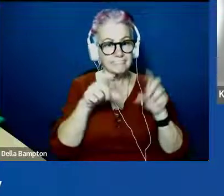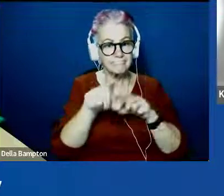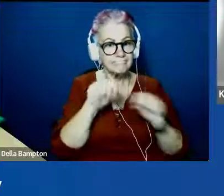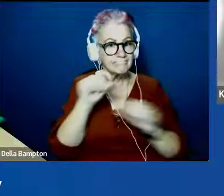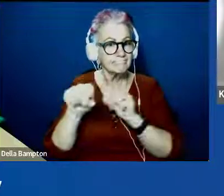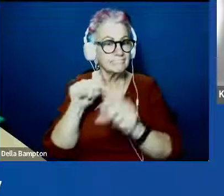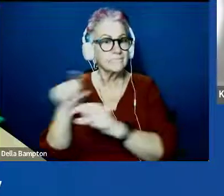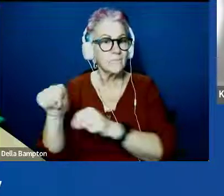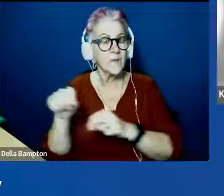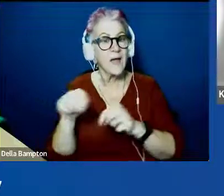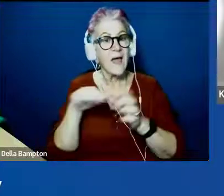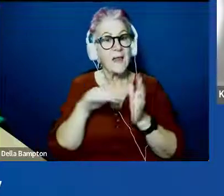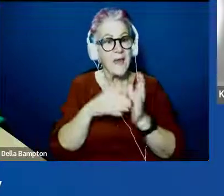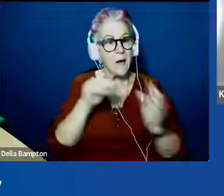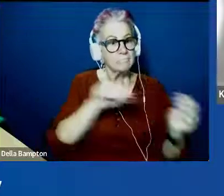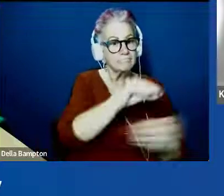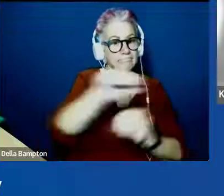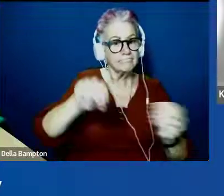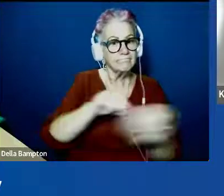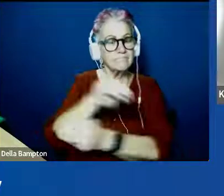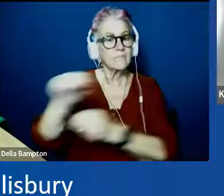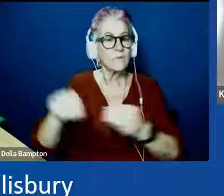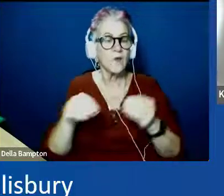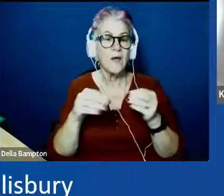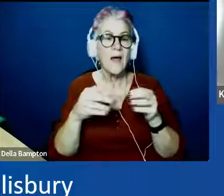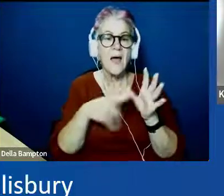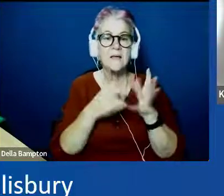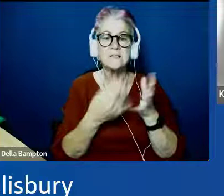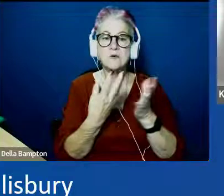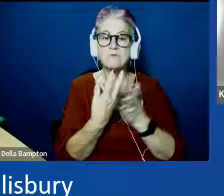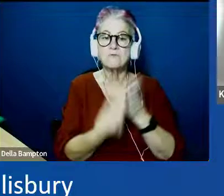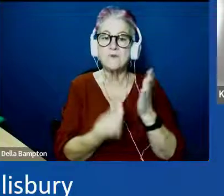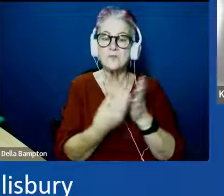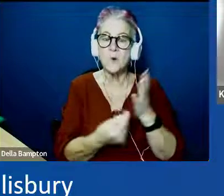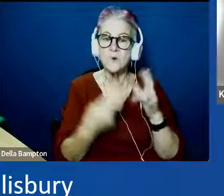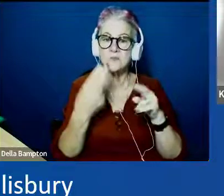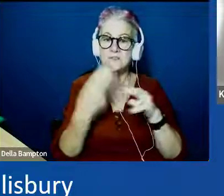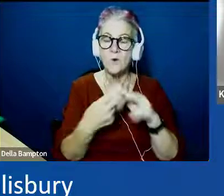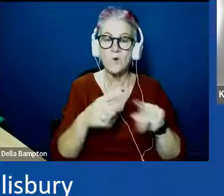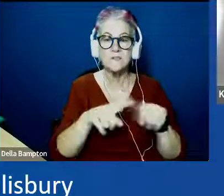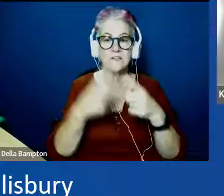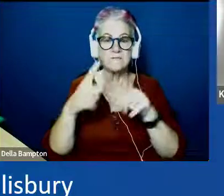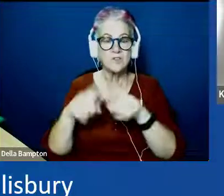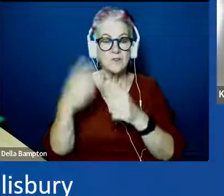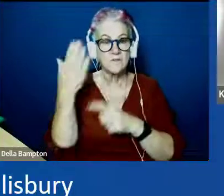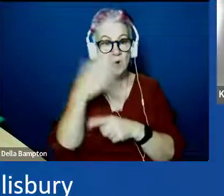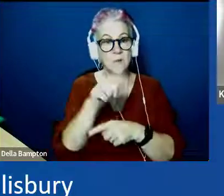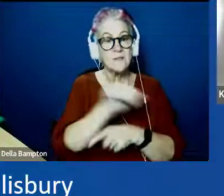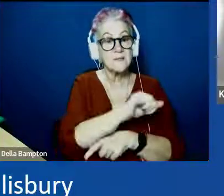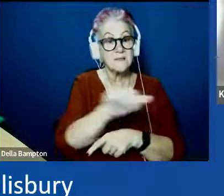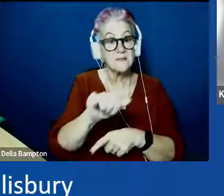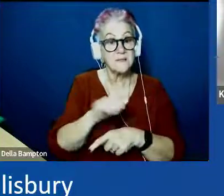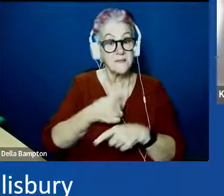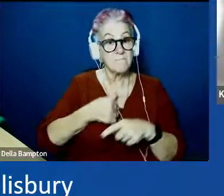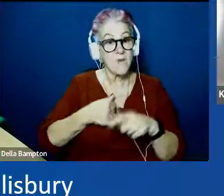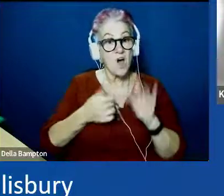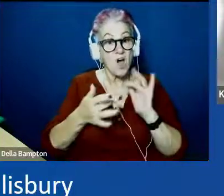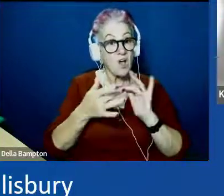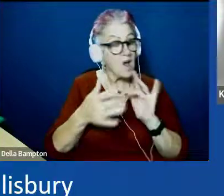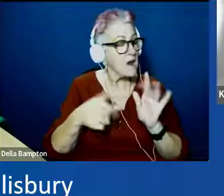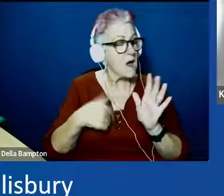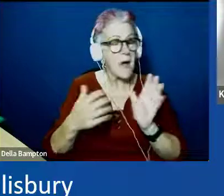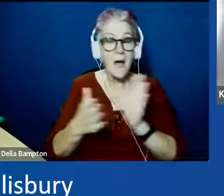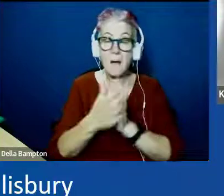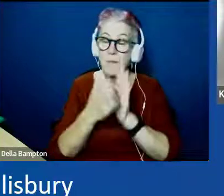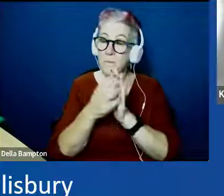around a lot of the schools, which is great as a resource. That's just some of my contacts there. I'm happy for you to